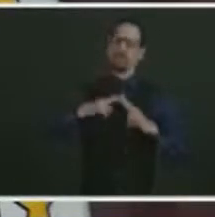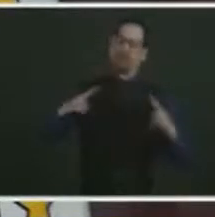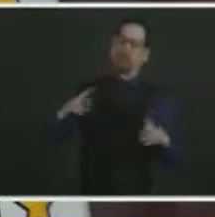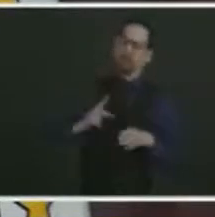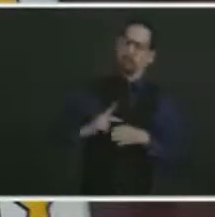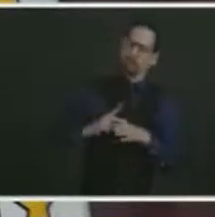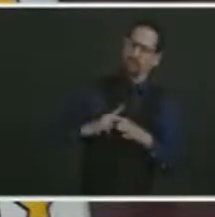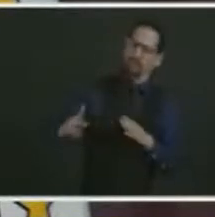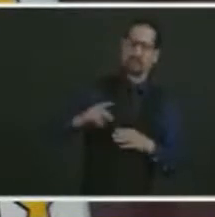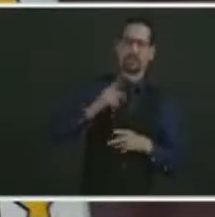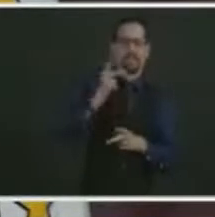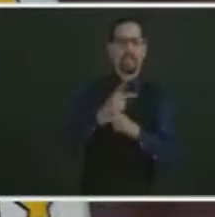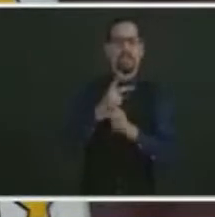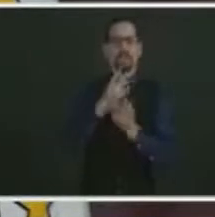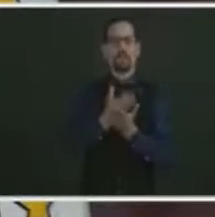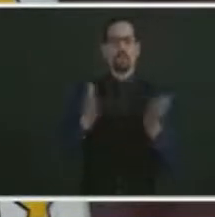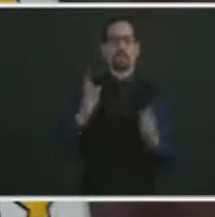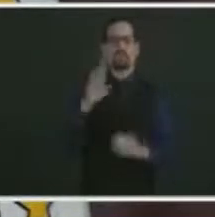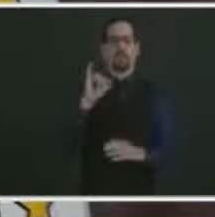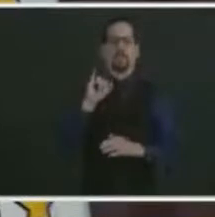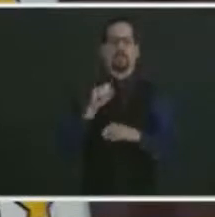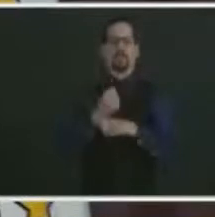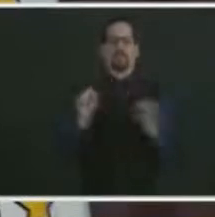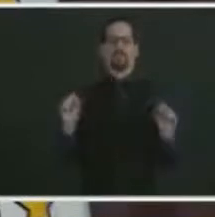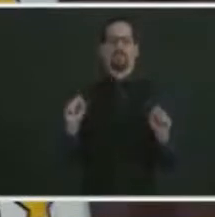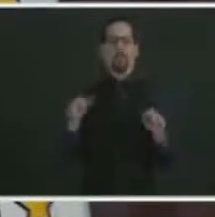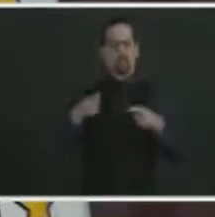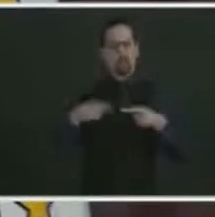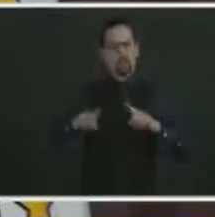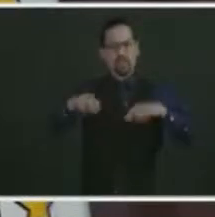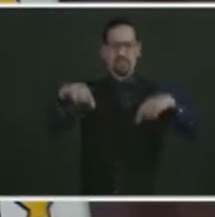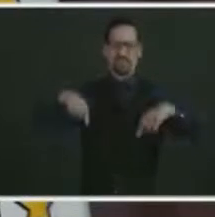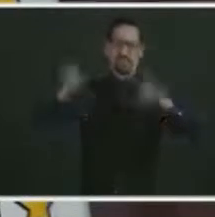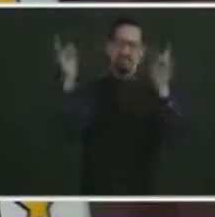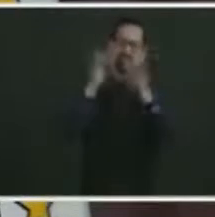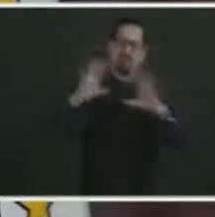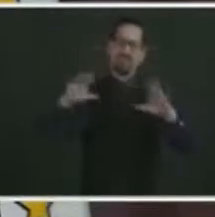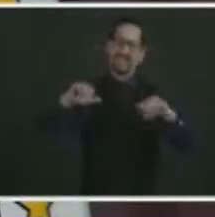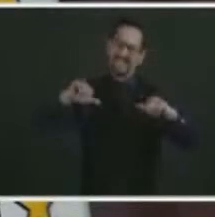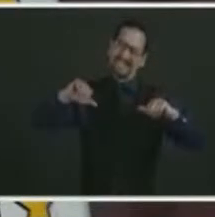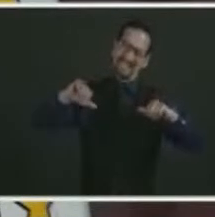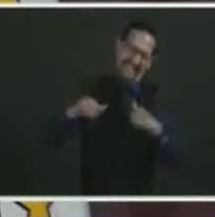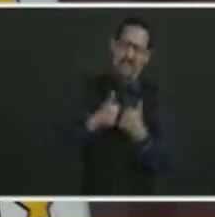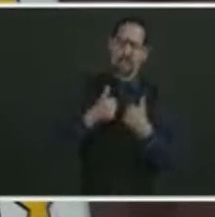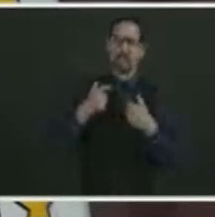safe during an enormously challenging time.